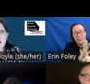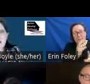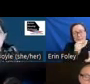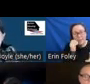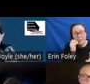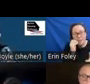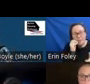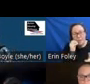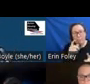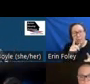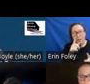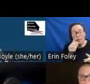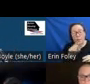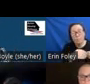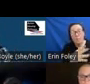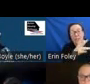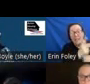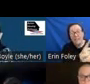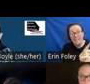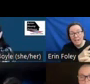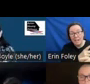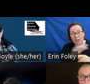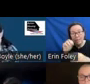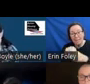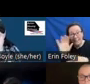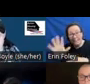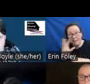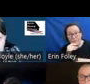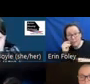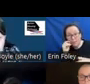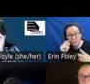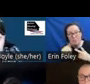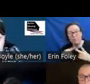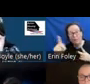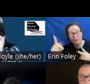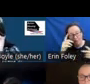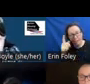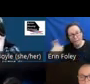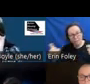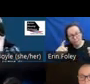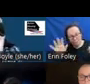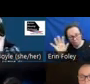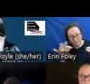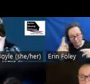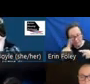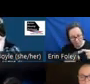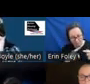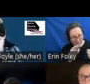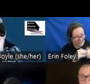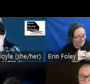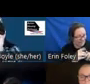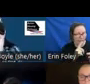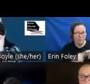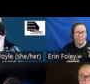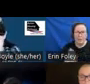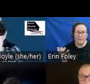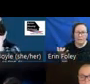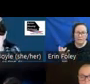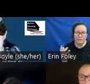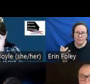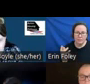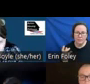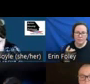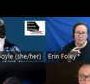the caregiver, controlled by the caregiver, but not housing controlled by the person